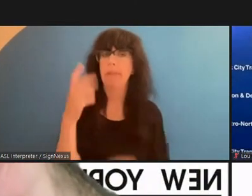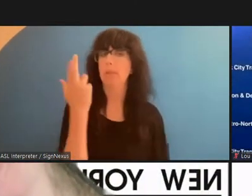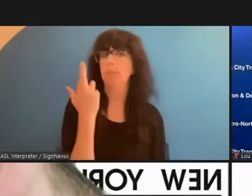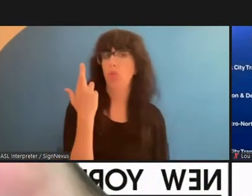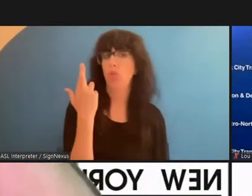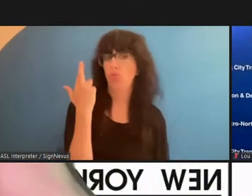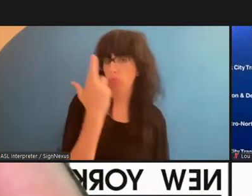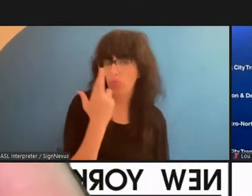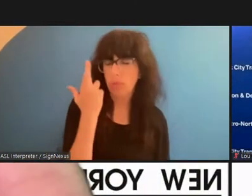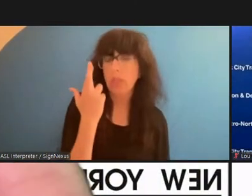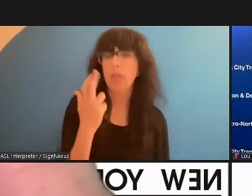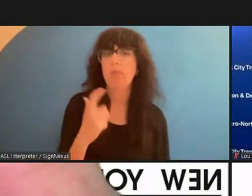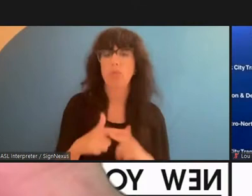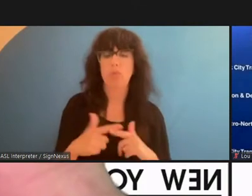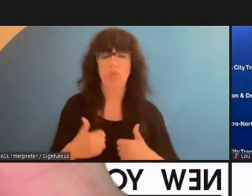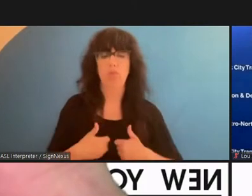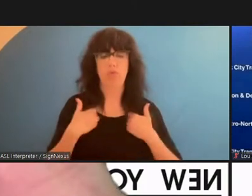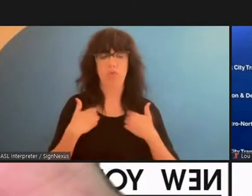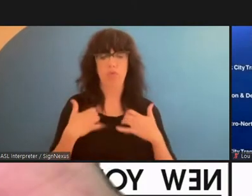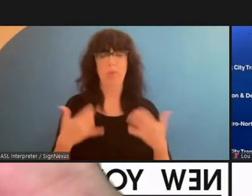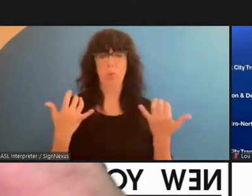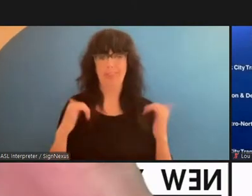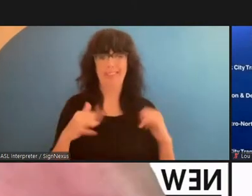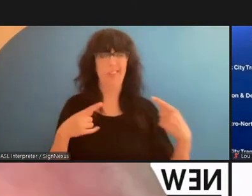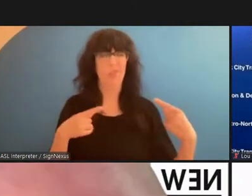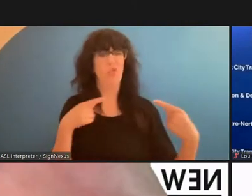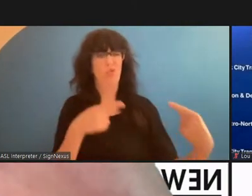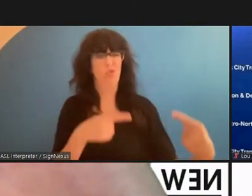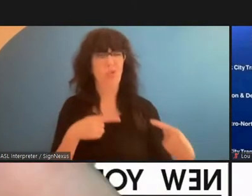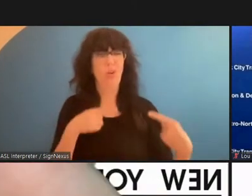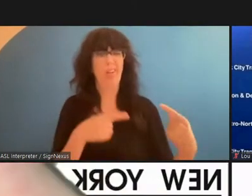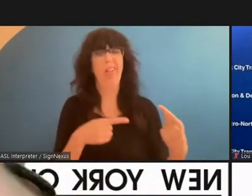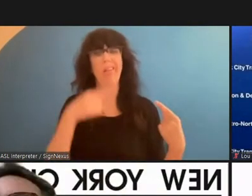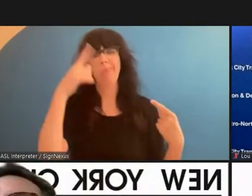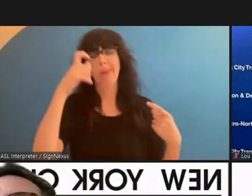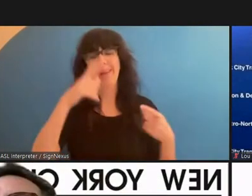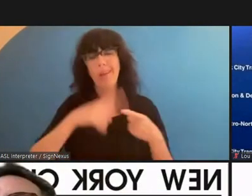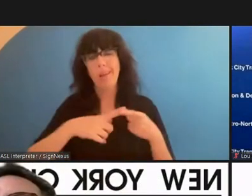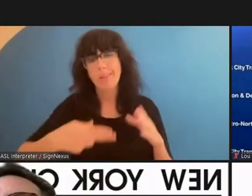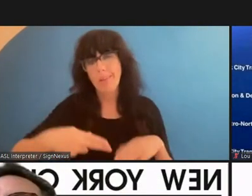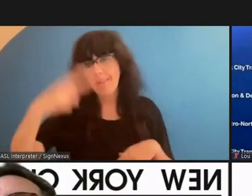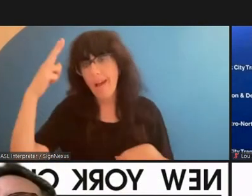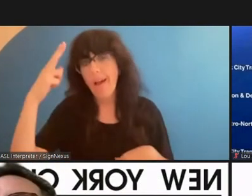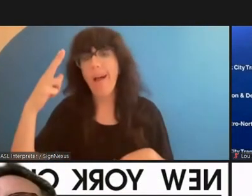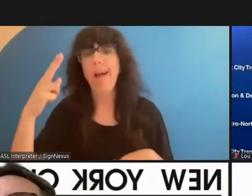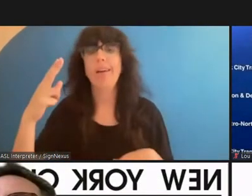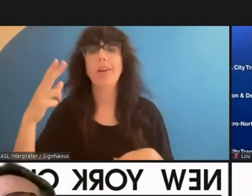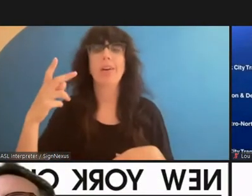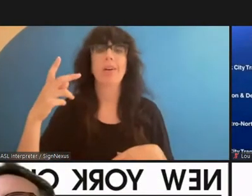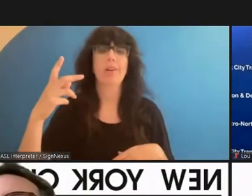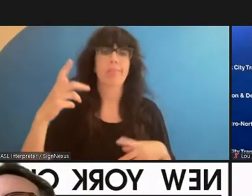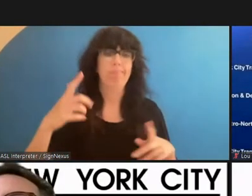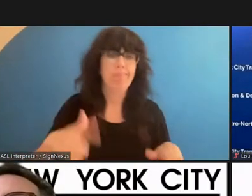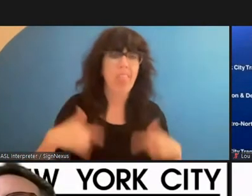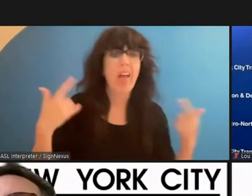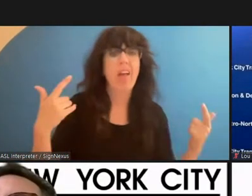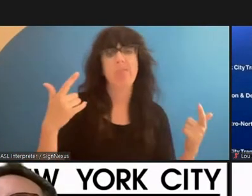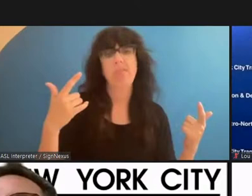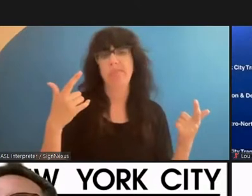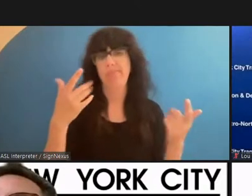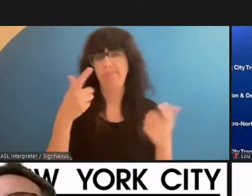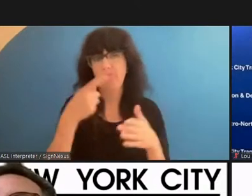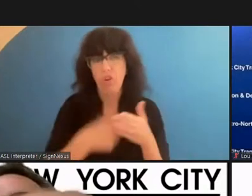residents who are still struggling themselves due to higher costs on every day items thank